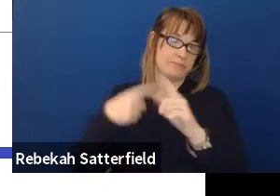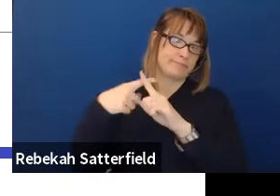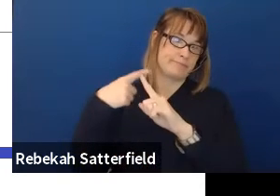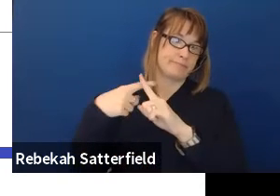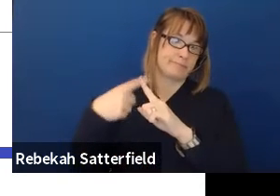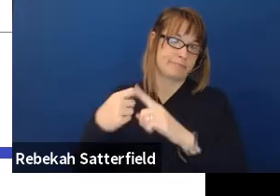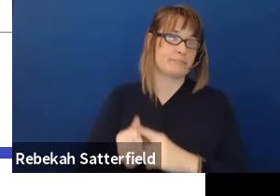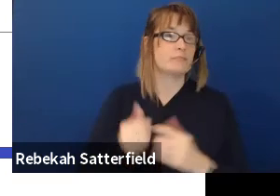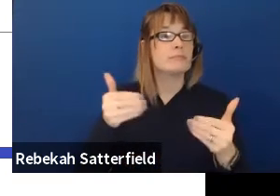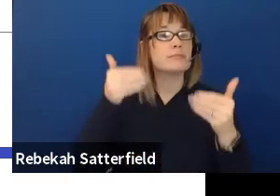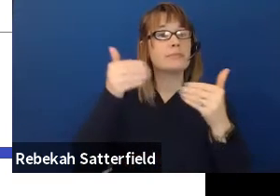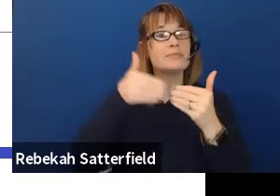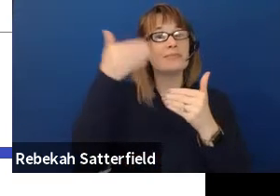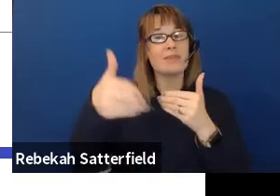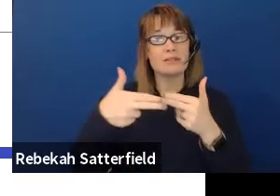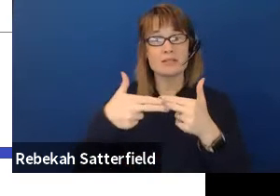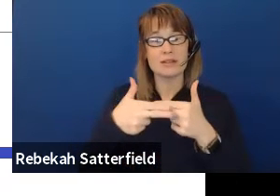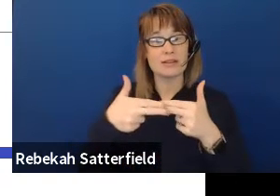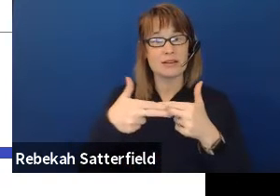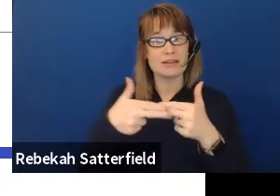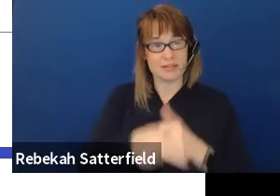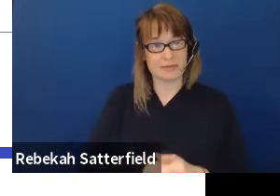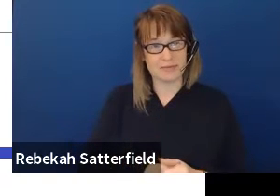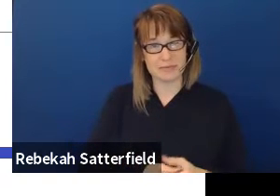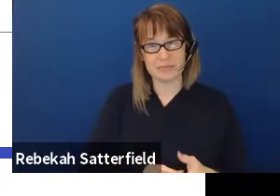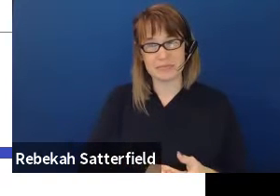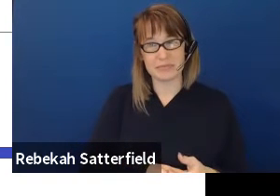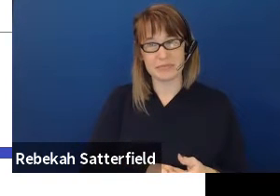So moving on to the next slide,